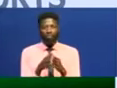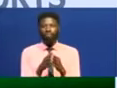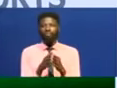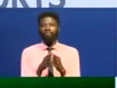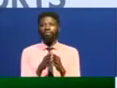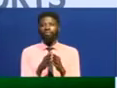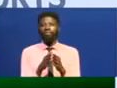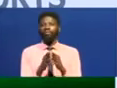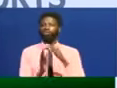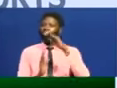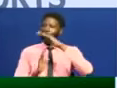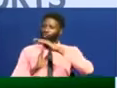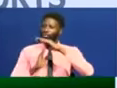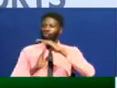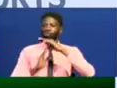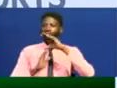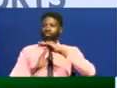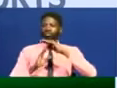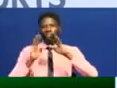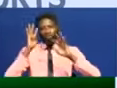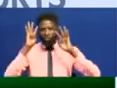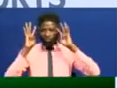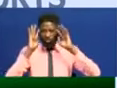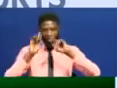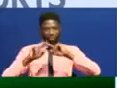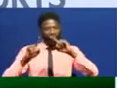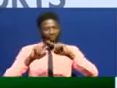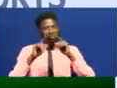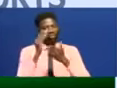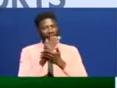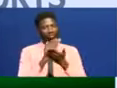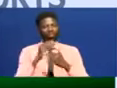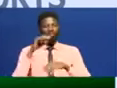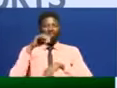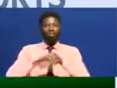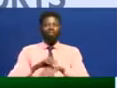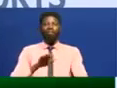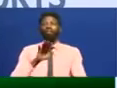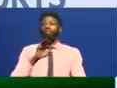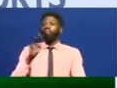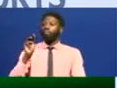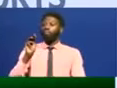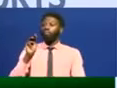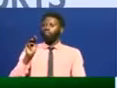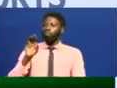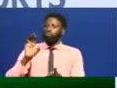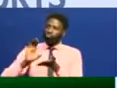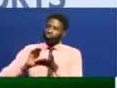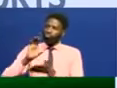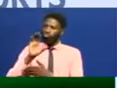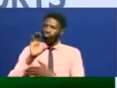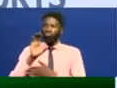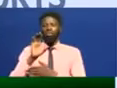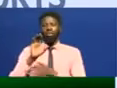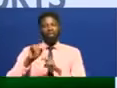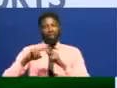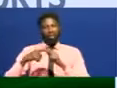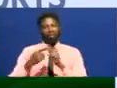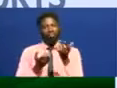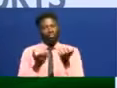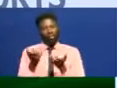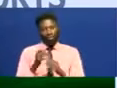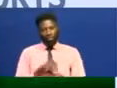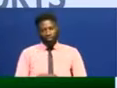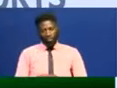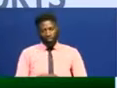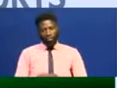Every top innovation in the various segments will walk away with 5 million startup fund. That is a fund